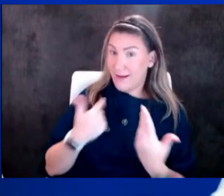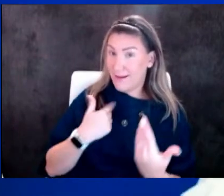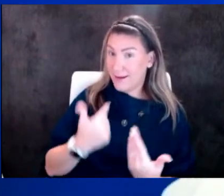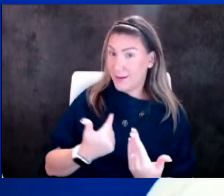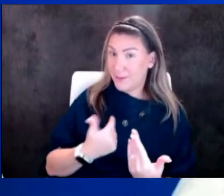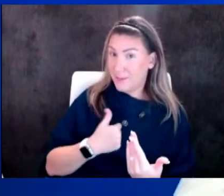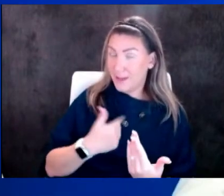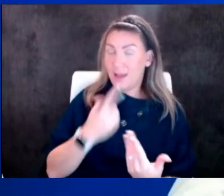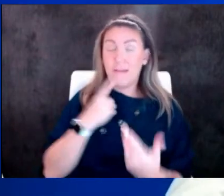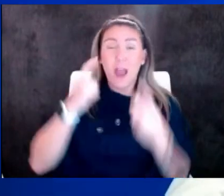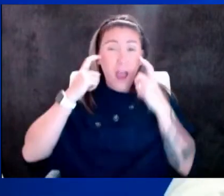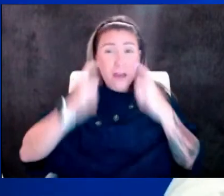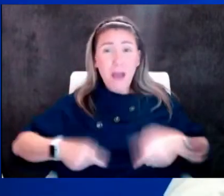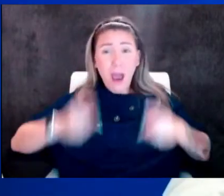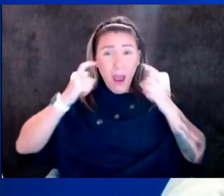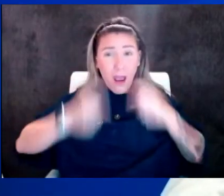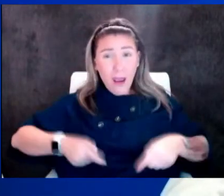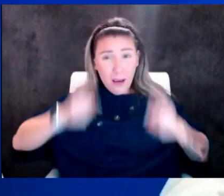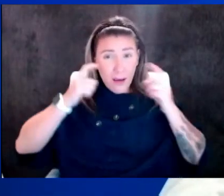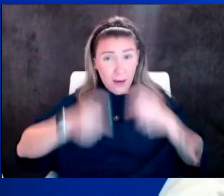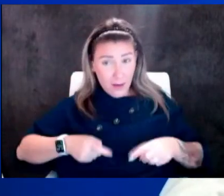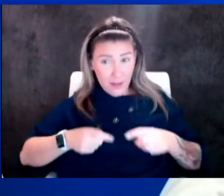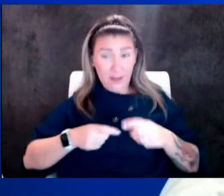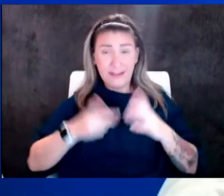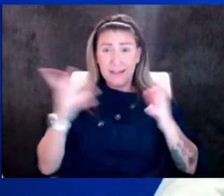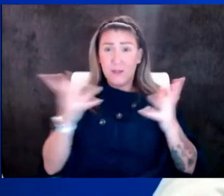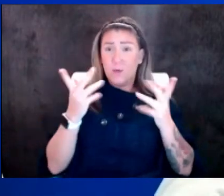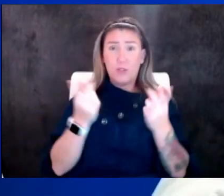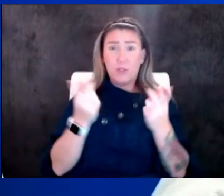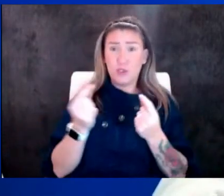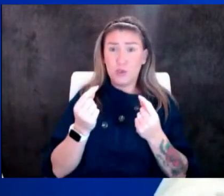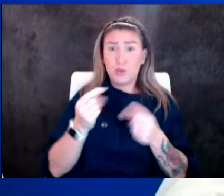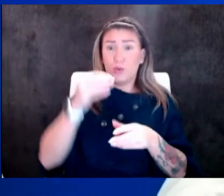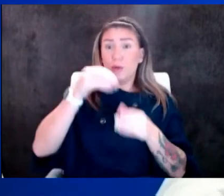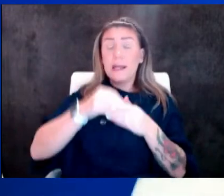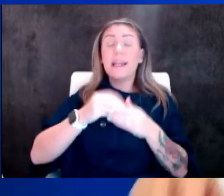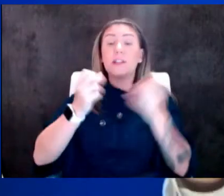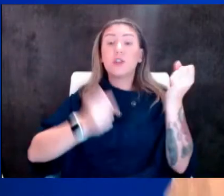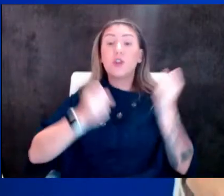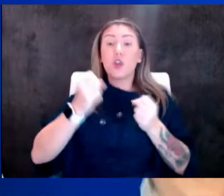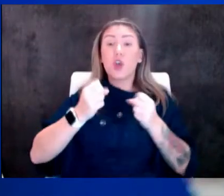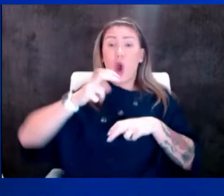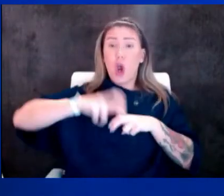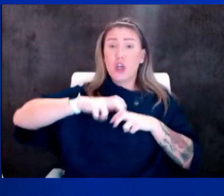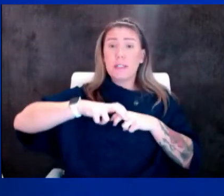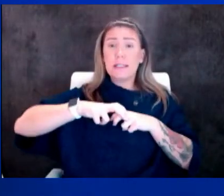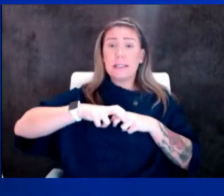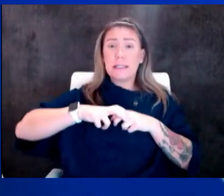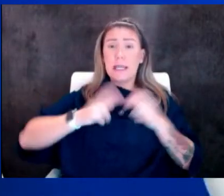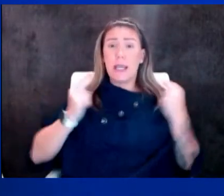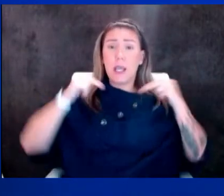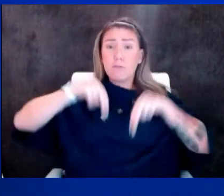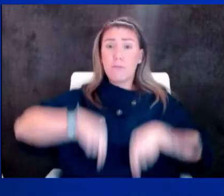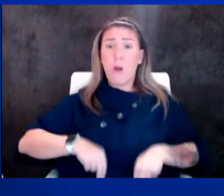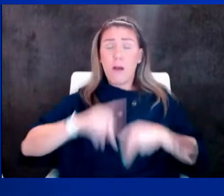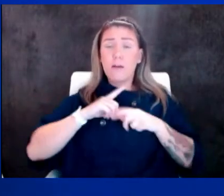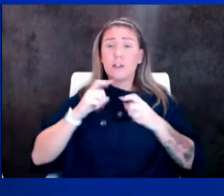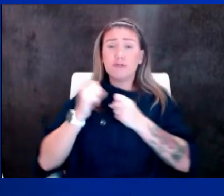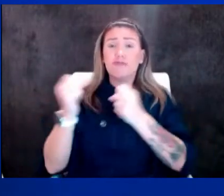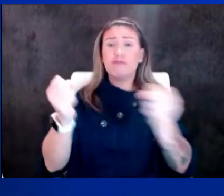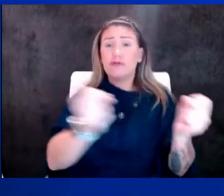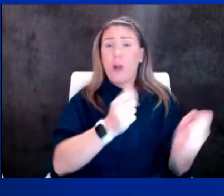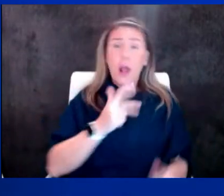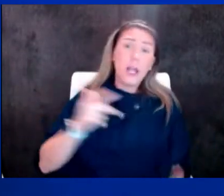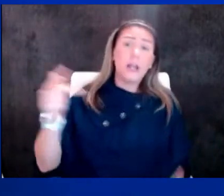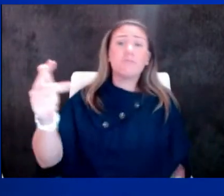cry. I'm like, the only thing that would put that kid to sleep is to put her in the car seat and drive her. And so I'd put her in the car, we'd drive around the town, then I'd stop and